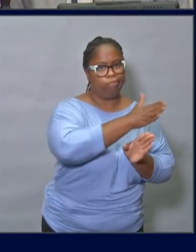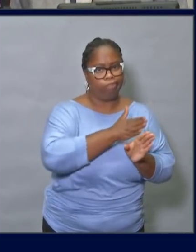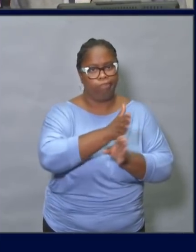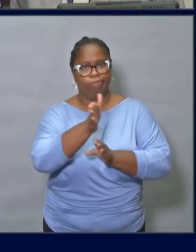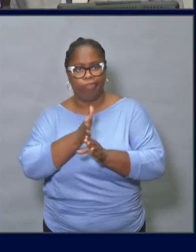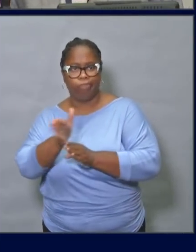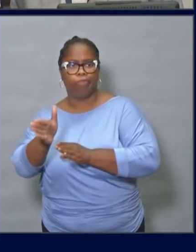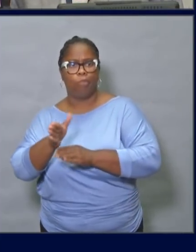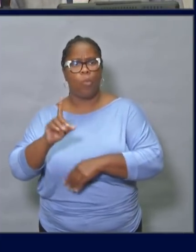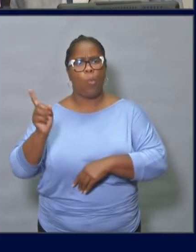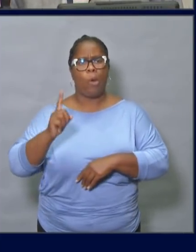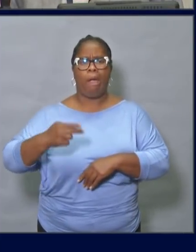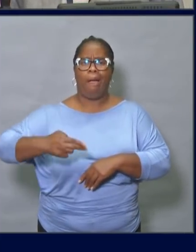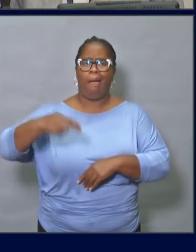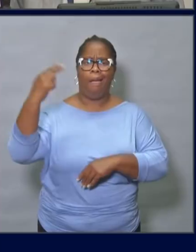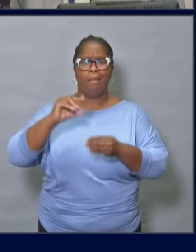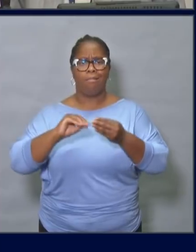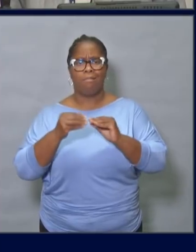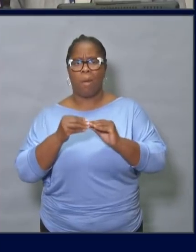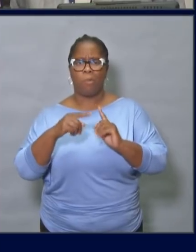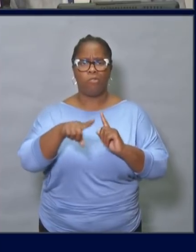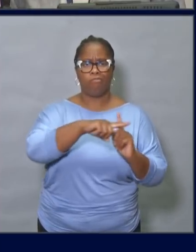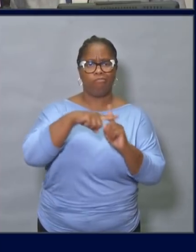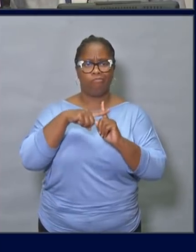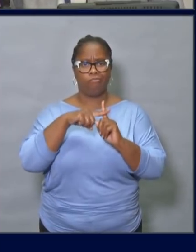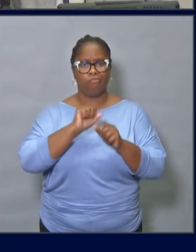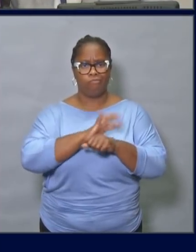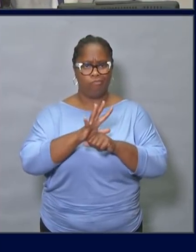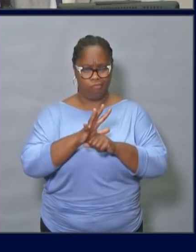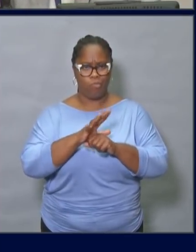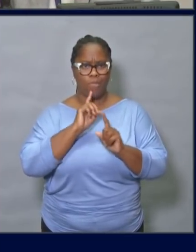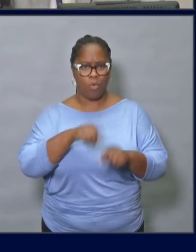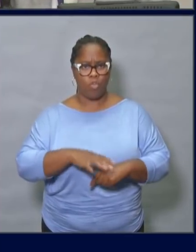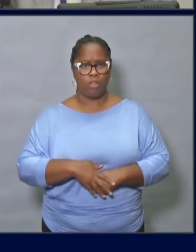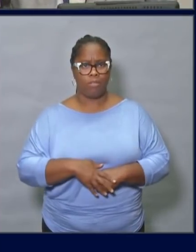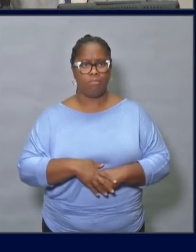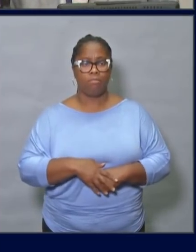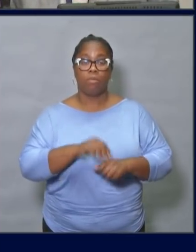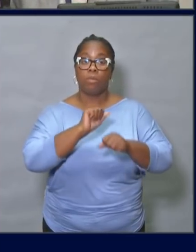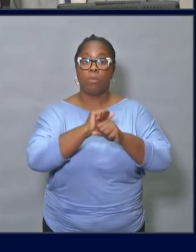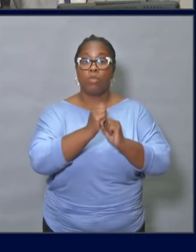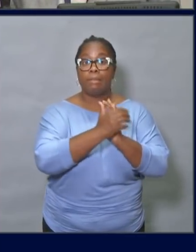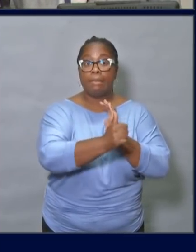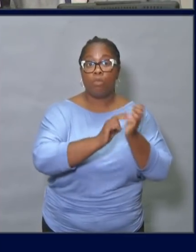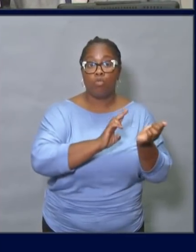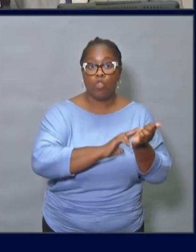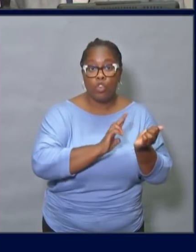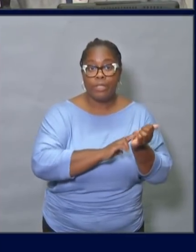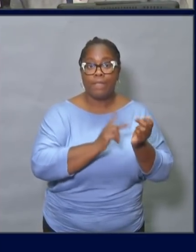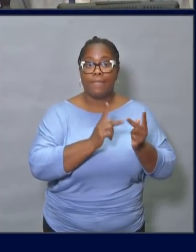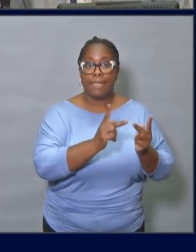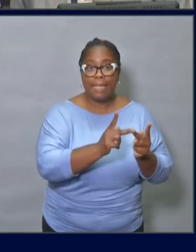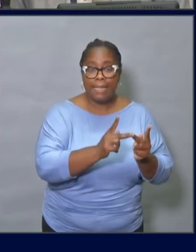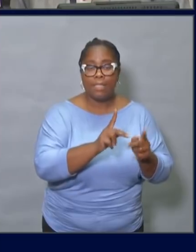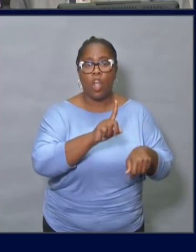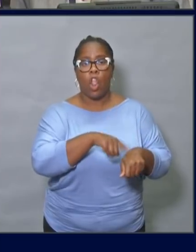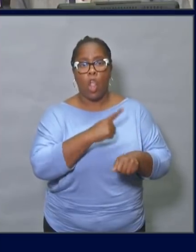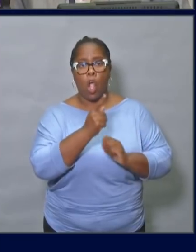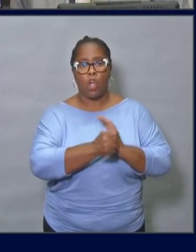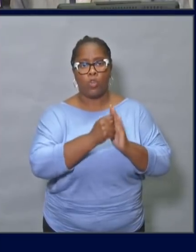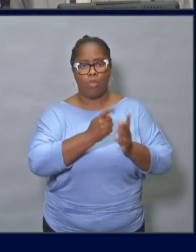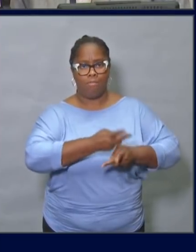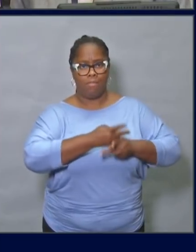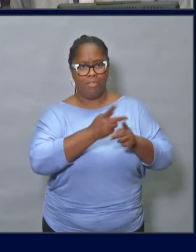highest number of cases have been reported. Healthcare workers who are employed in skilled nursing facilities and long-term care